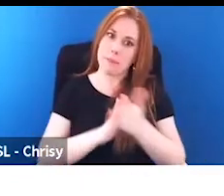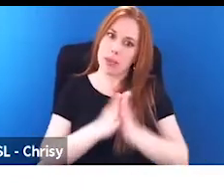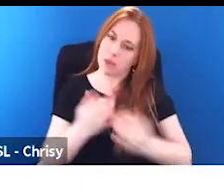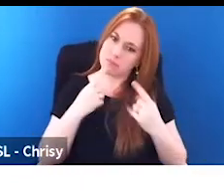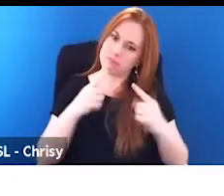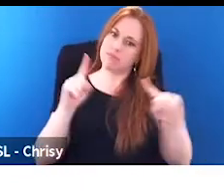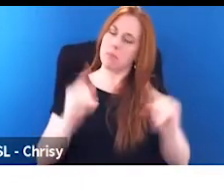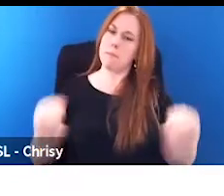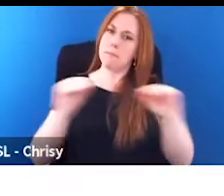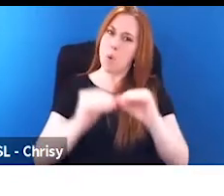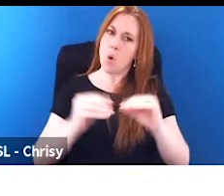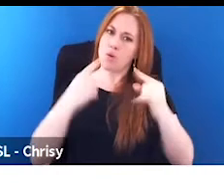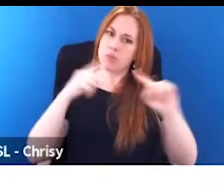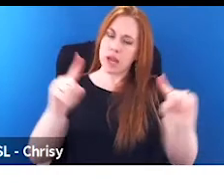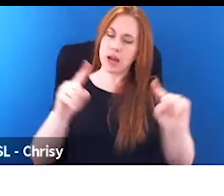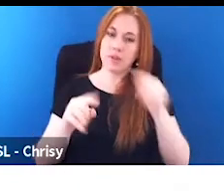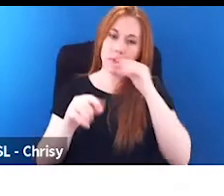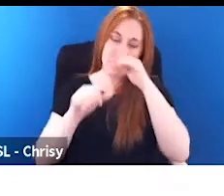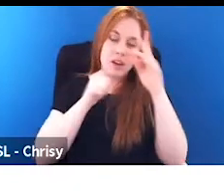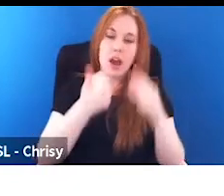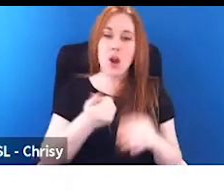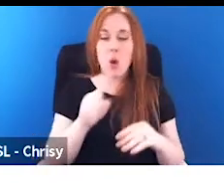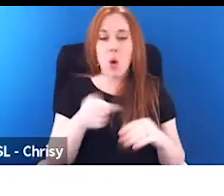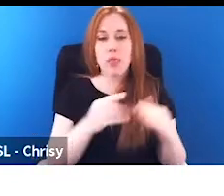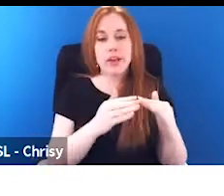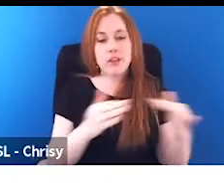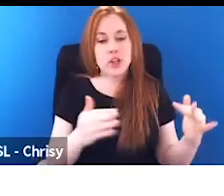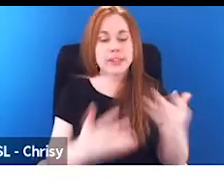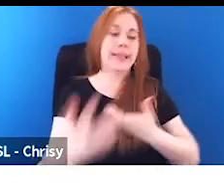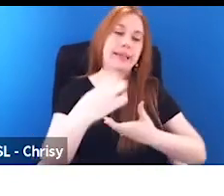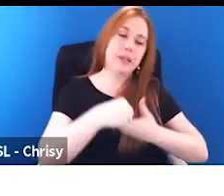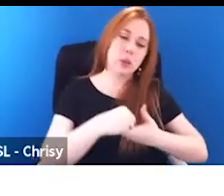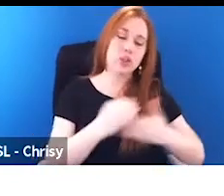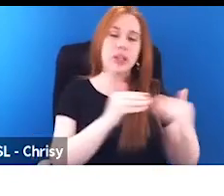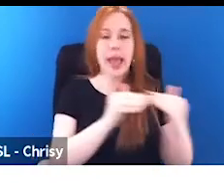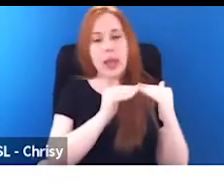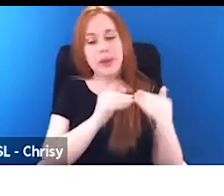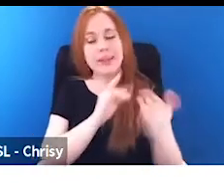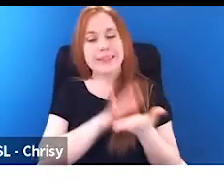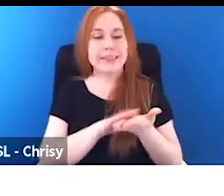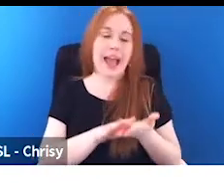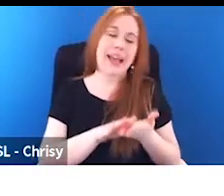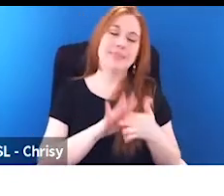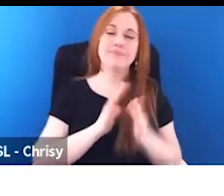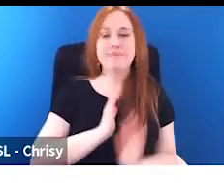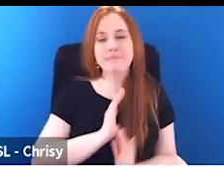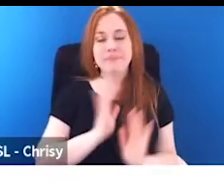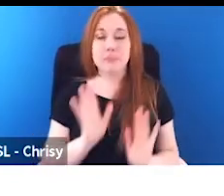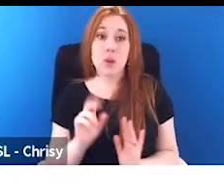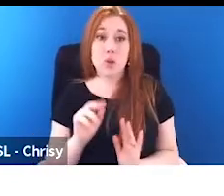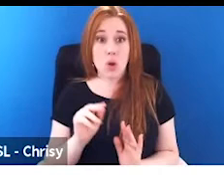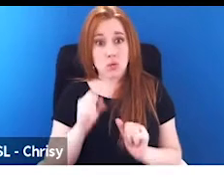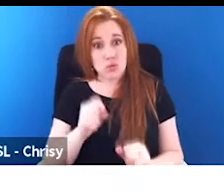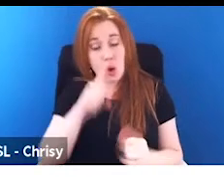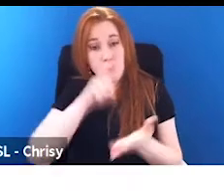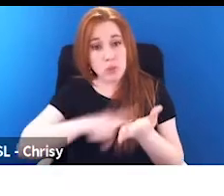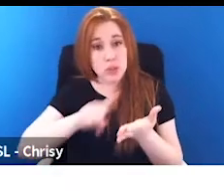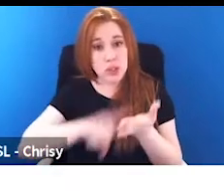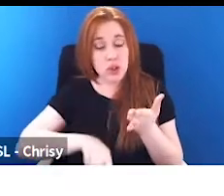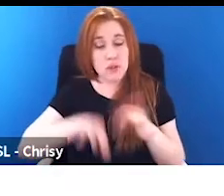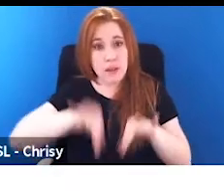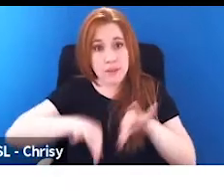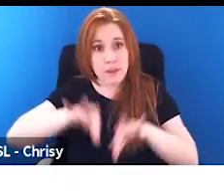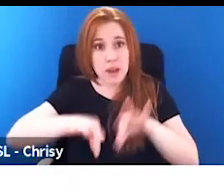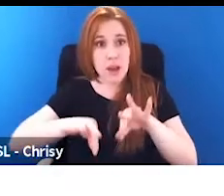we're not talking about diversity, equity, and inclusion as a nice thing to do. We have found, and has been strongly researched, that when you start to